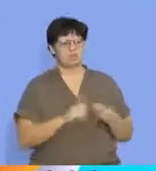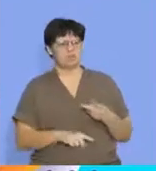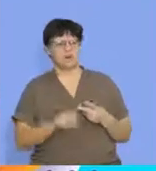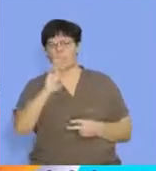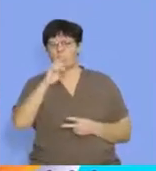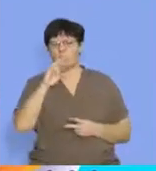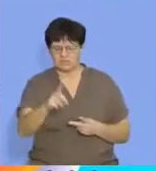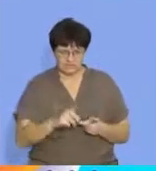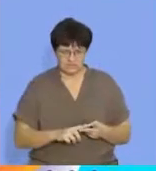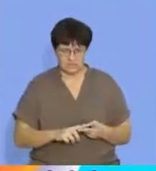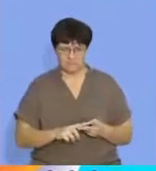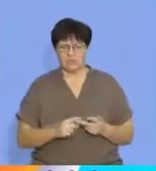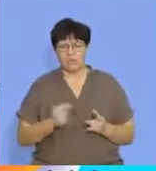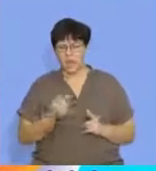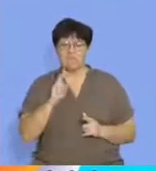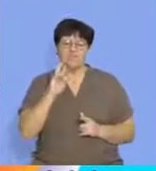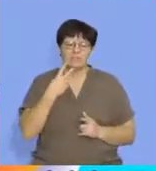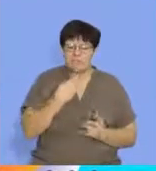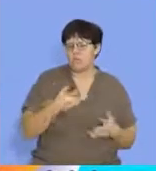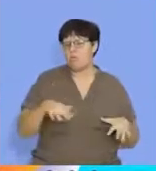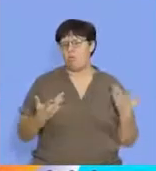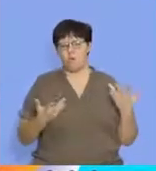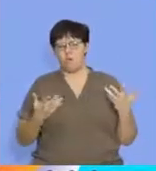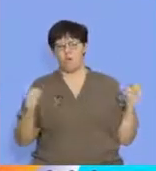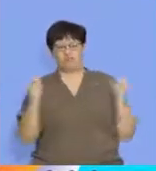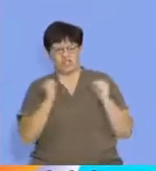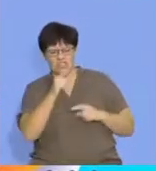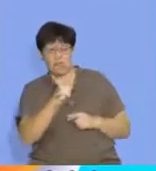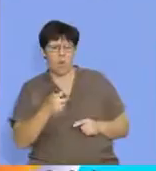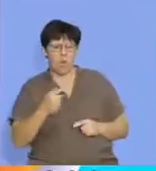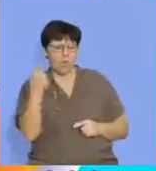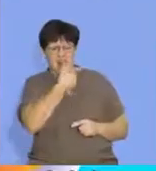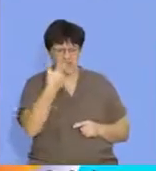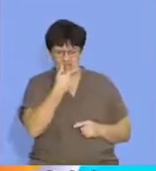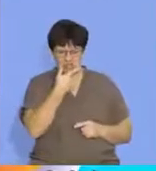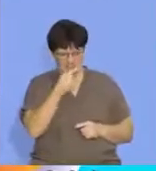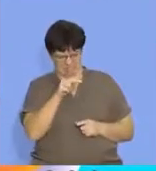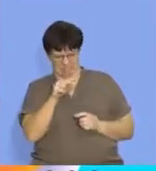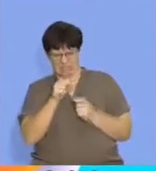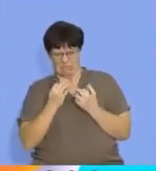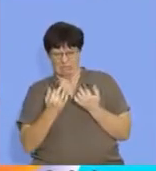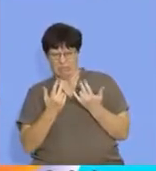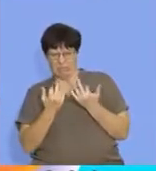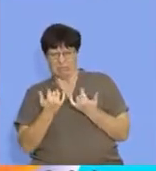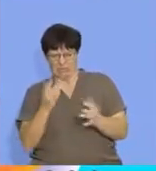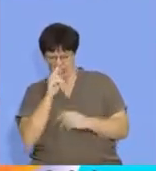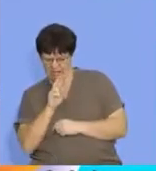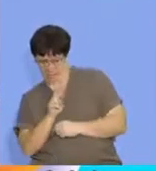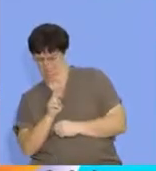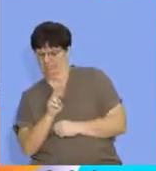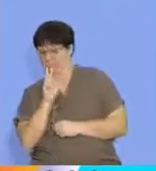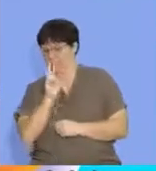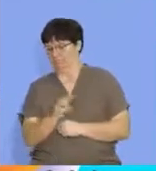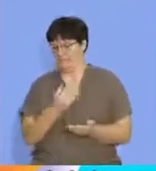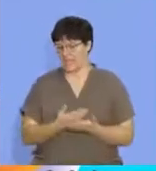mold when your vegetables or in your things in your fridge or your lunch tin might get all that green furry, we can see it. So